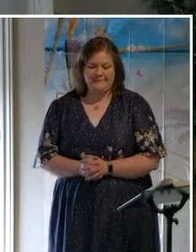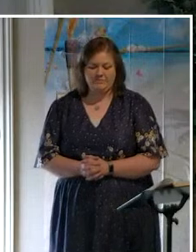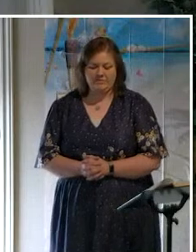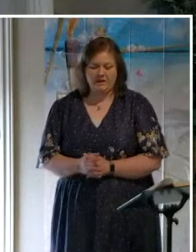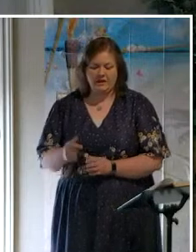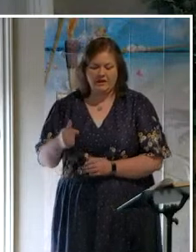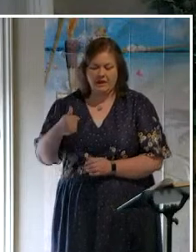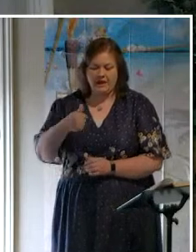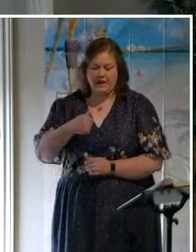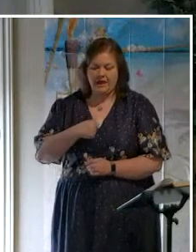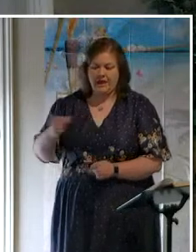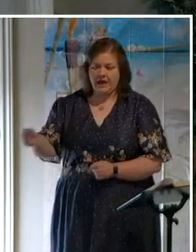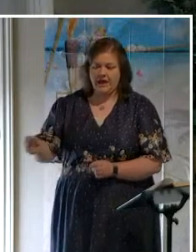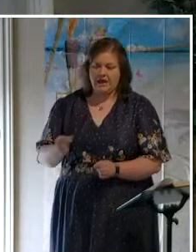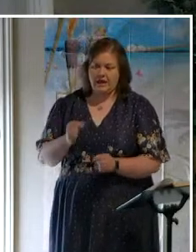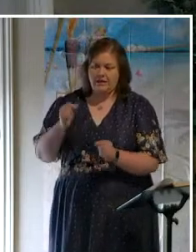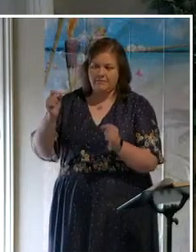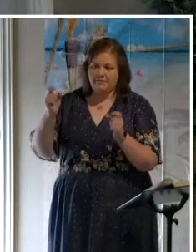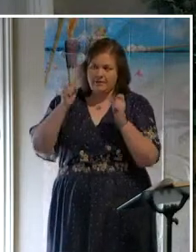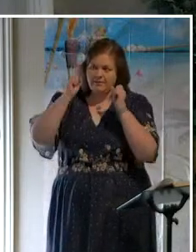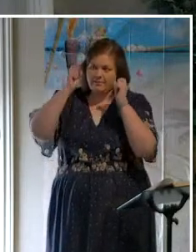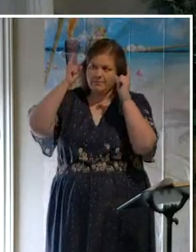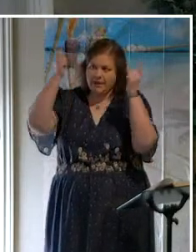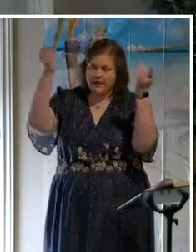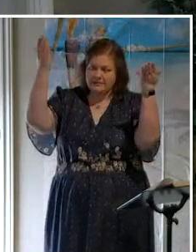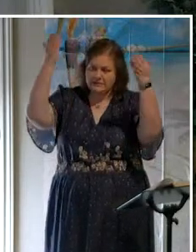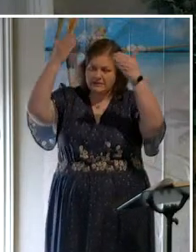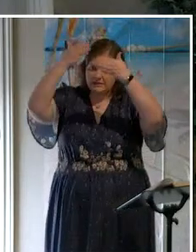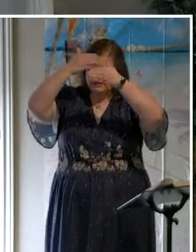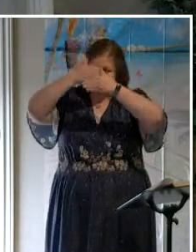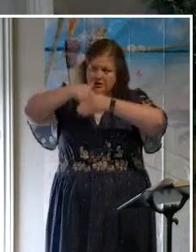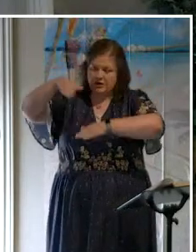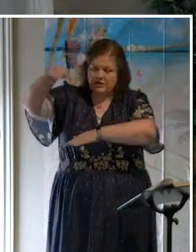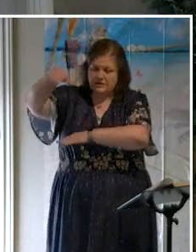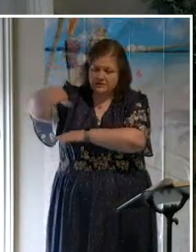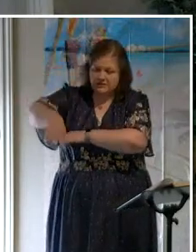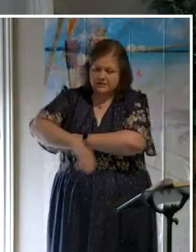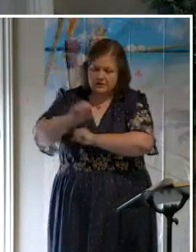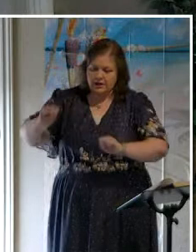I am amazed in the darkness of night and